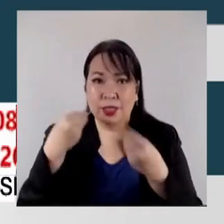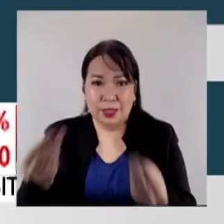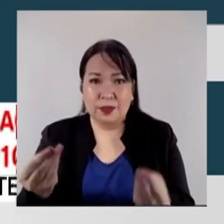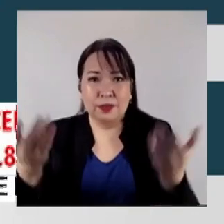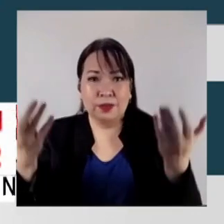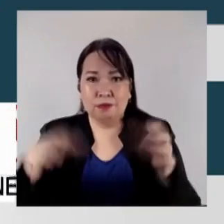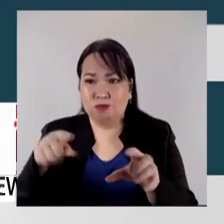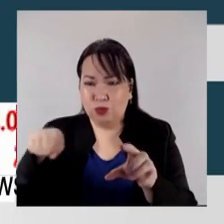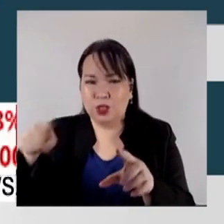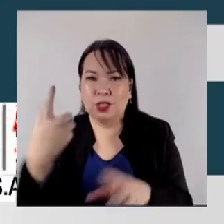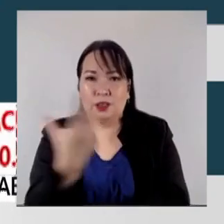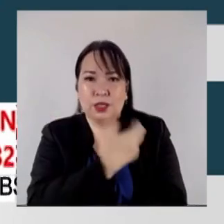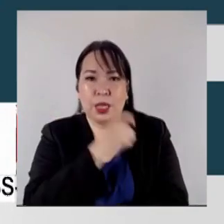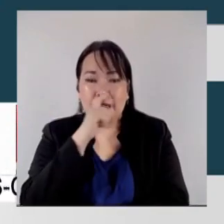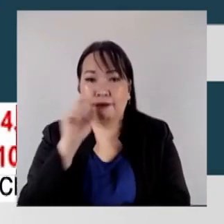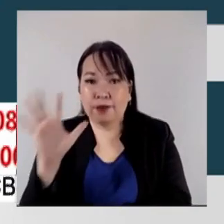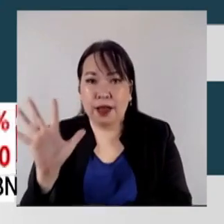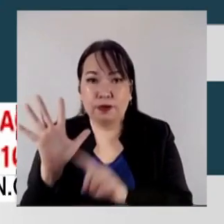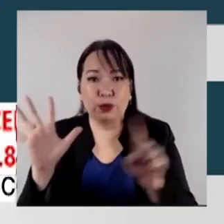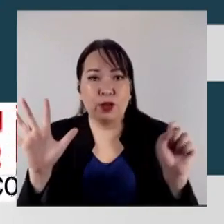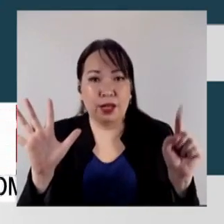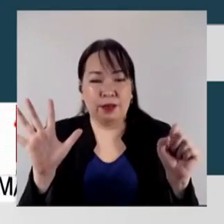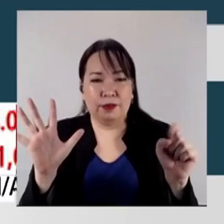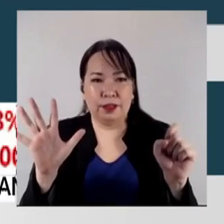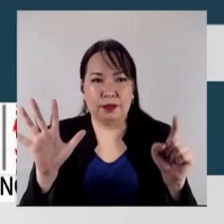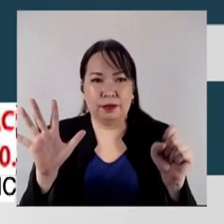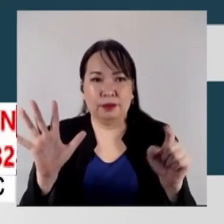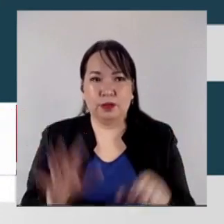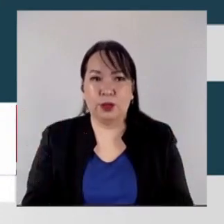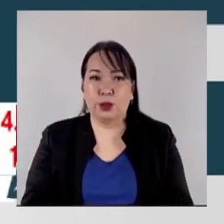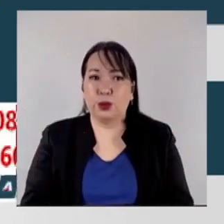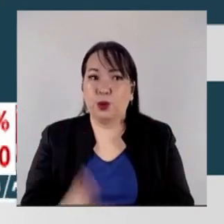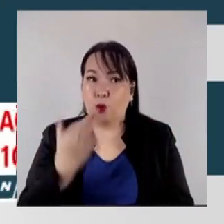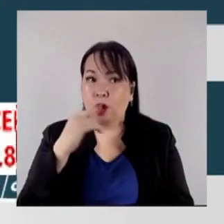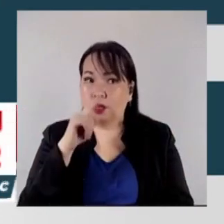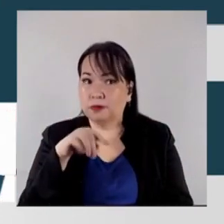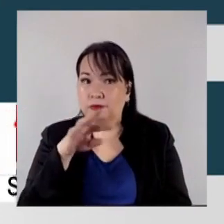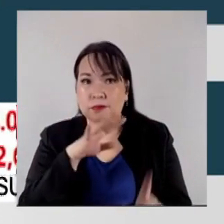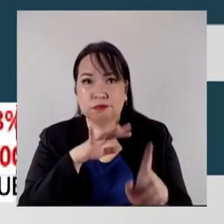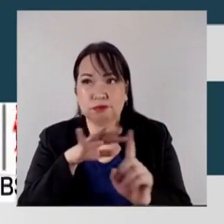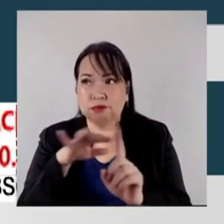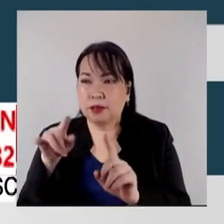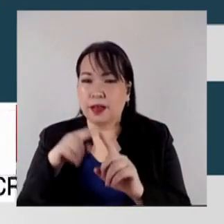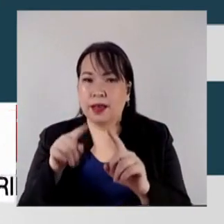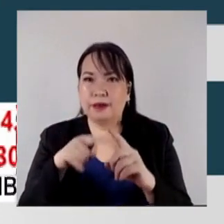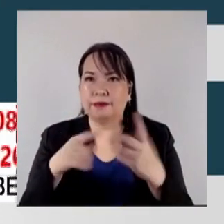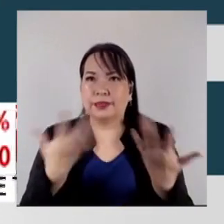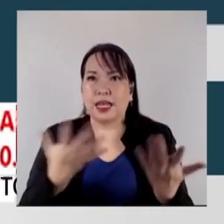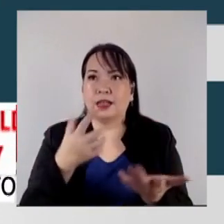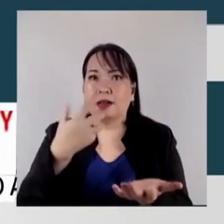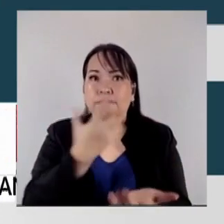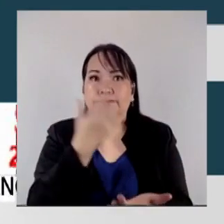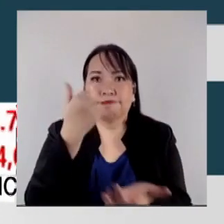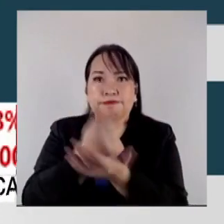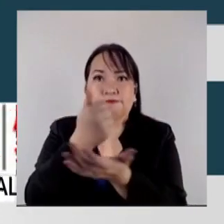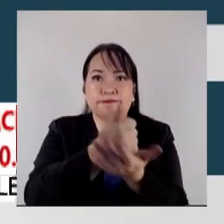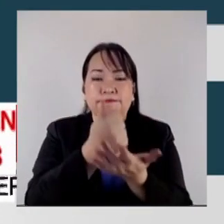the vaccines to the 5 to 11 years old? If you look at countries where this vaccine has been already approved, I think they are